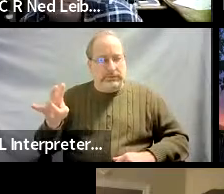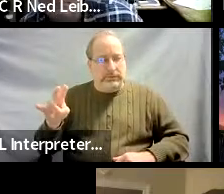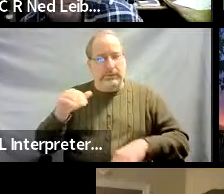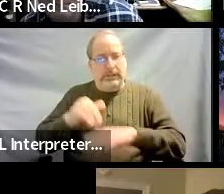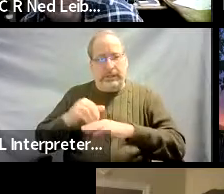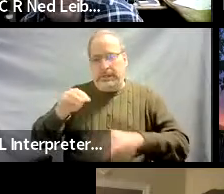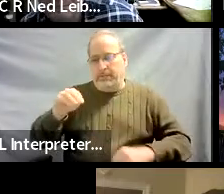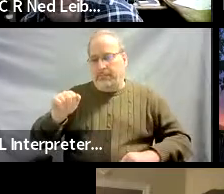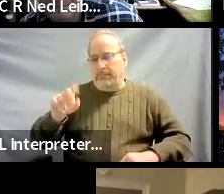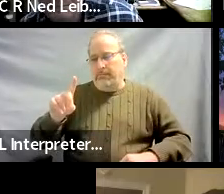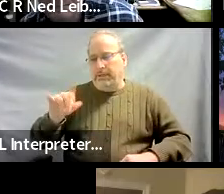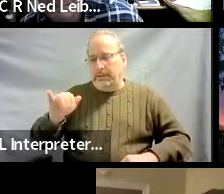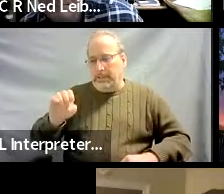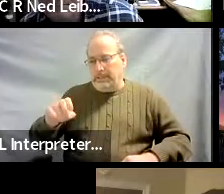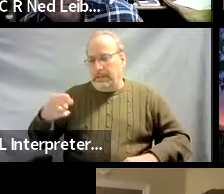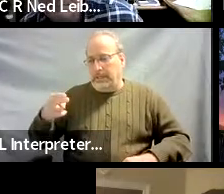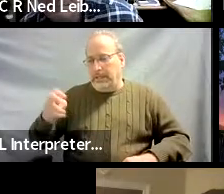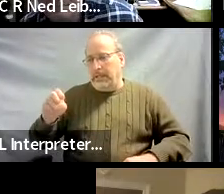Harrell Park.